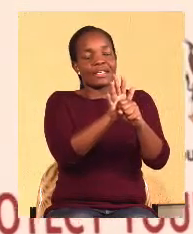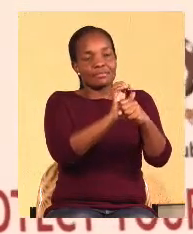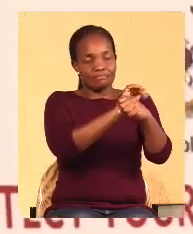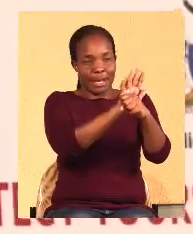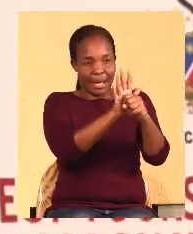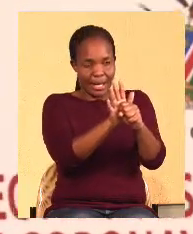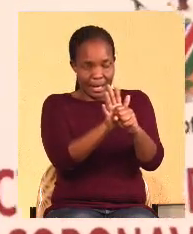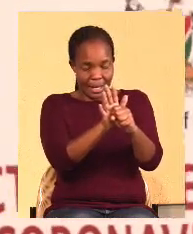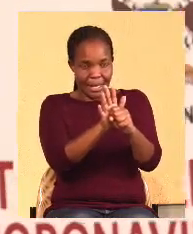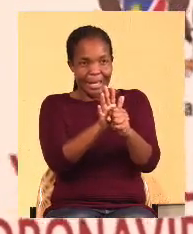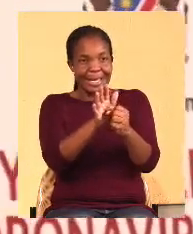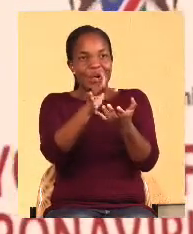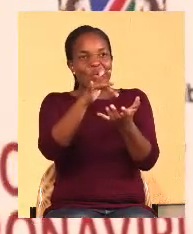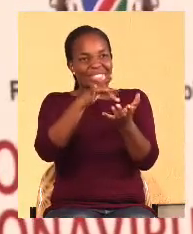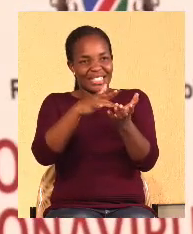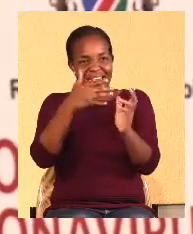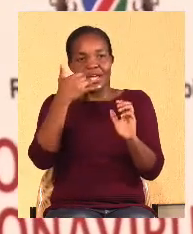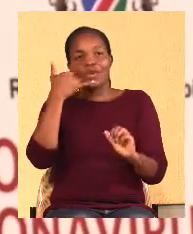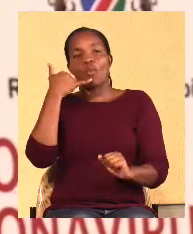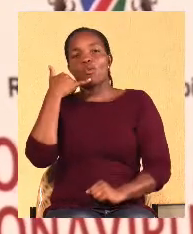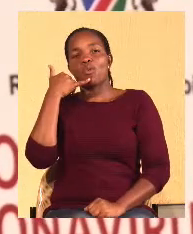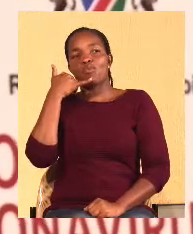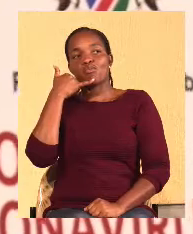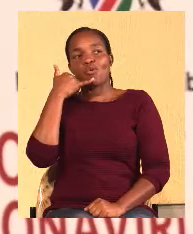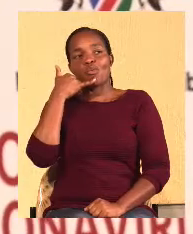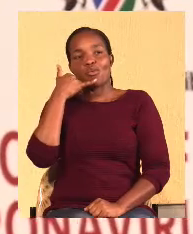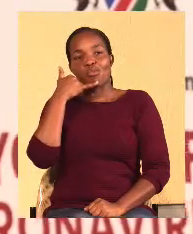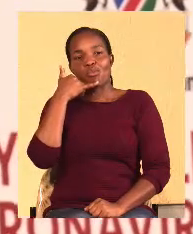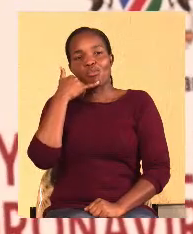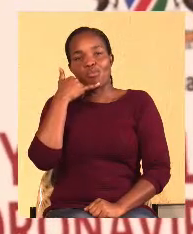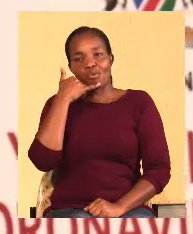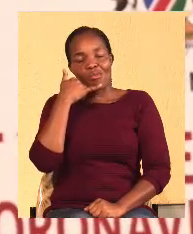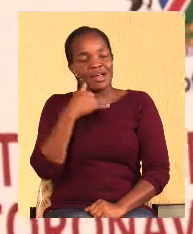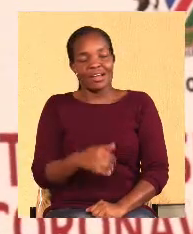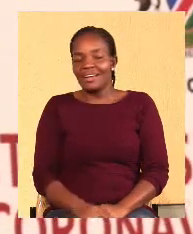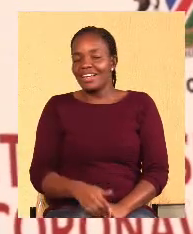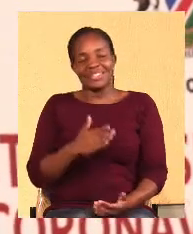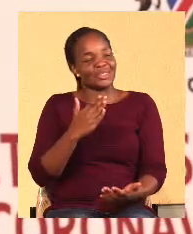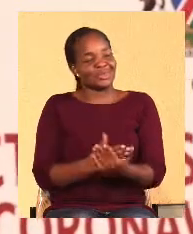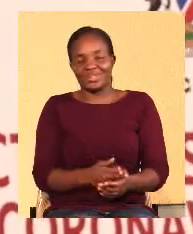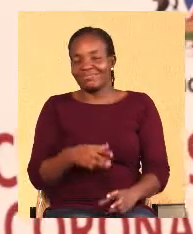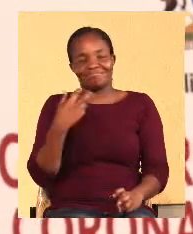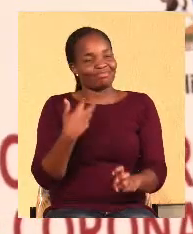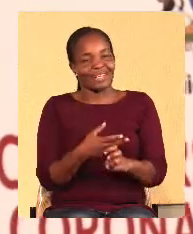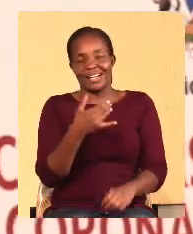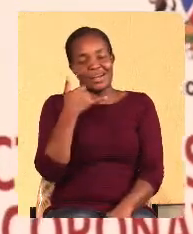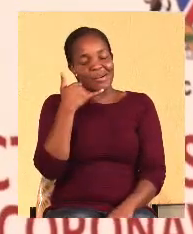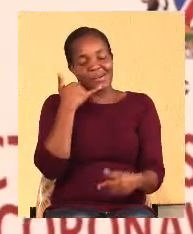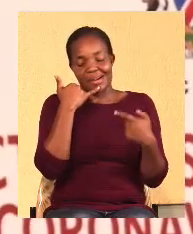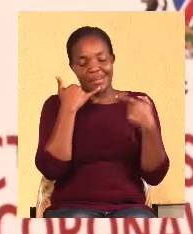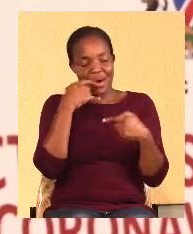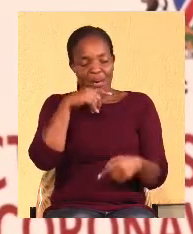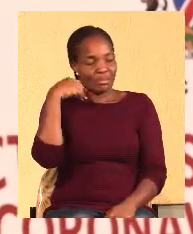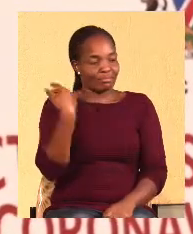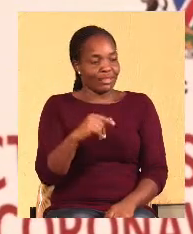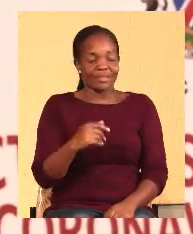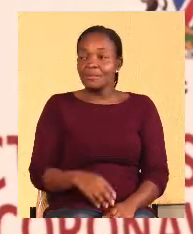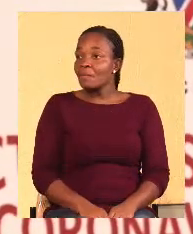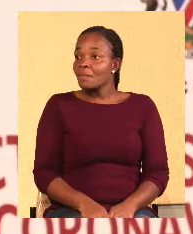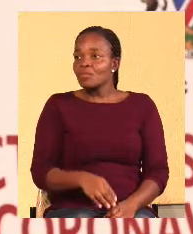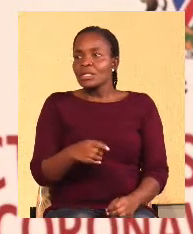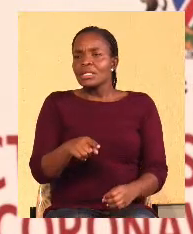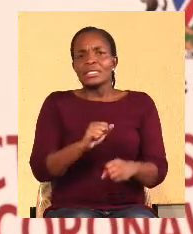and it is really a hotline. This COVID-19 call center is an